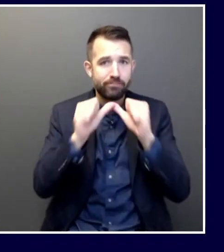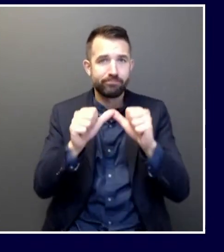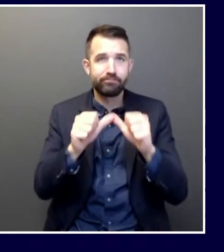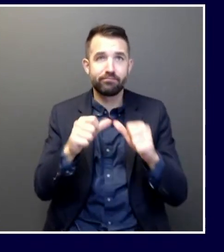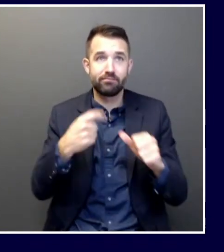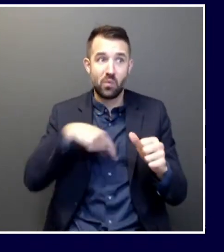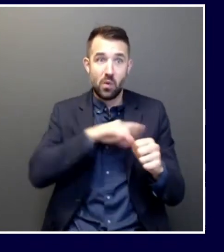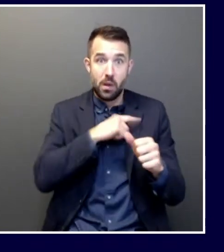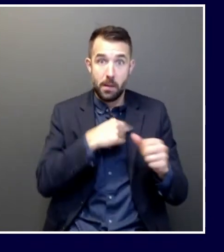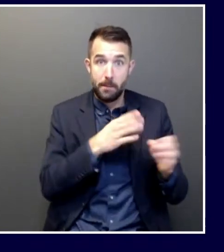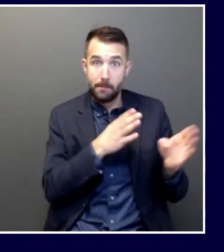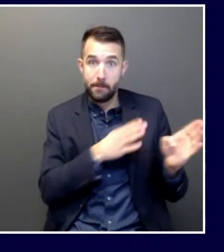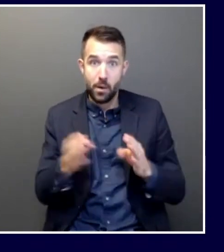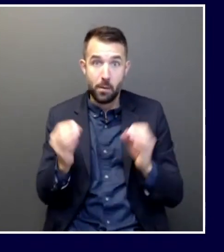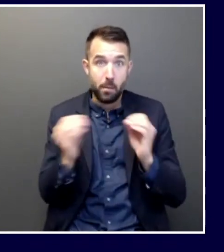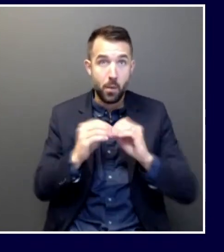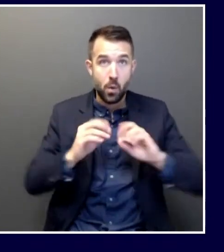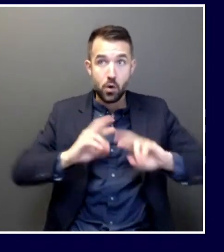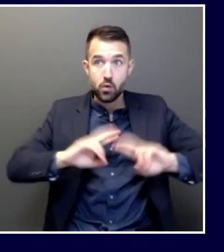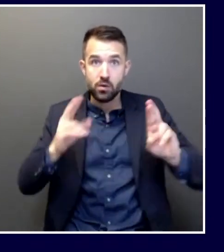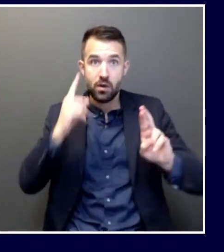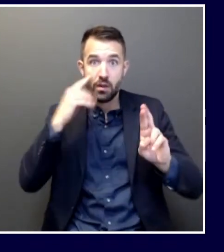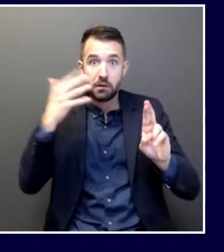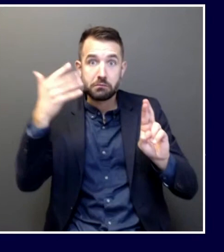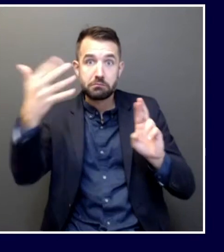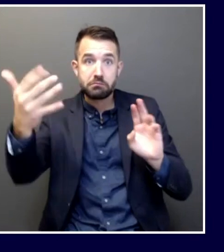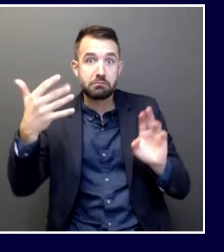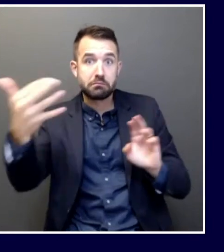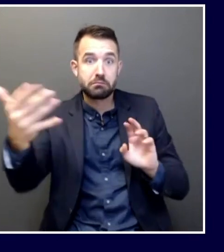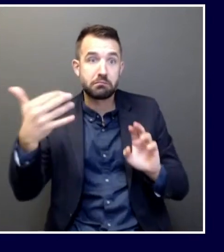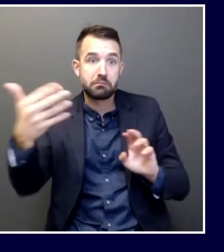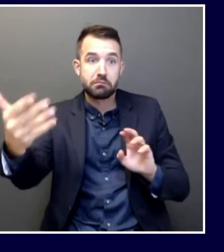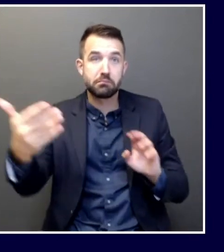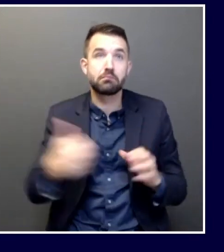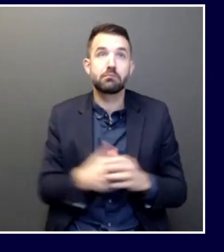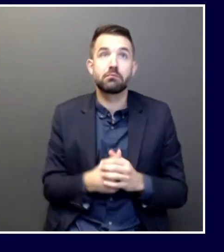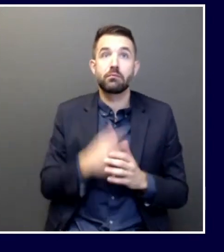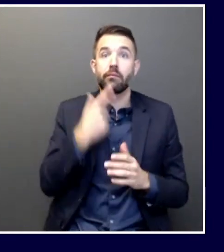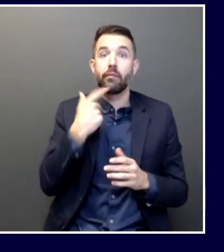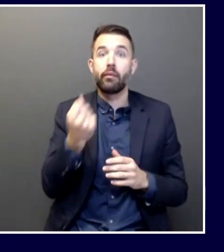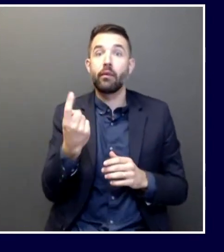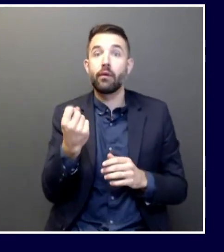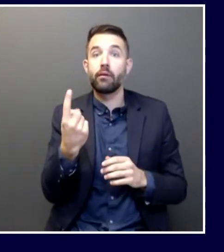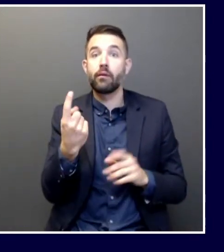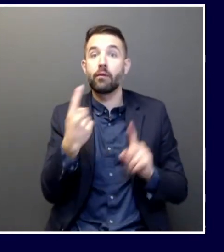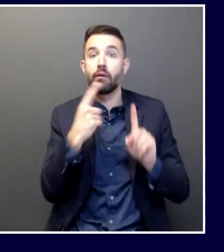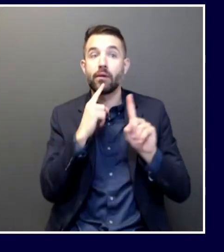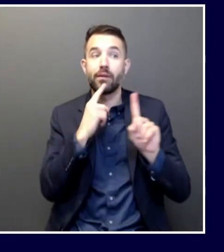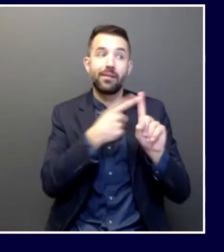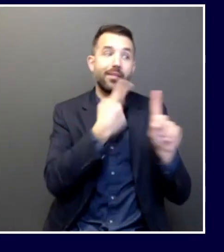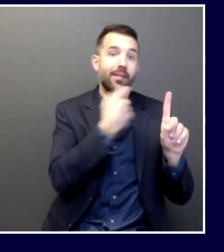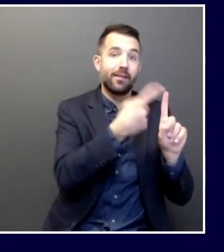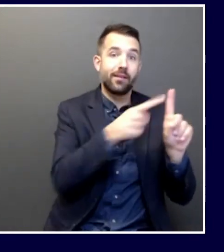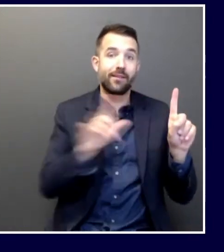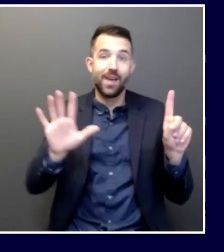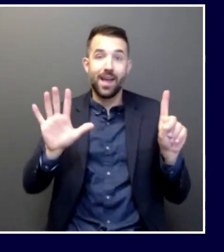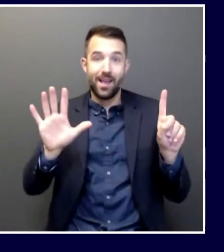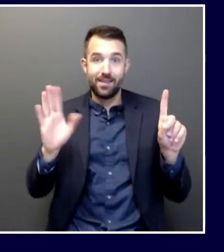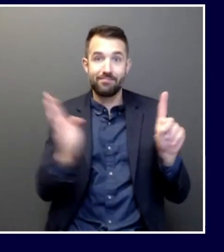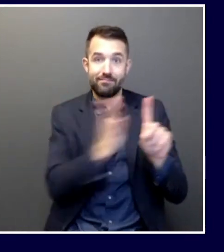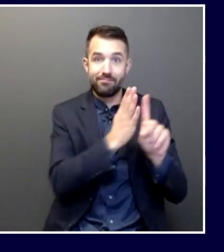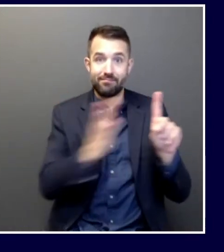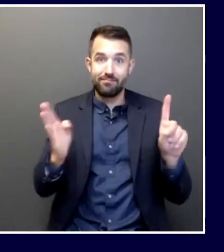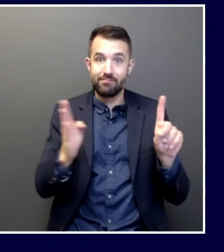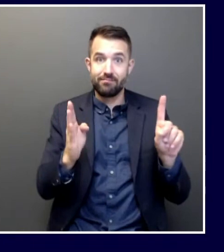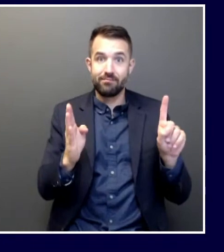the coming childhood COVID-19 vaccine effort, which is the last thing I want to talk about today. Here is what